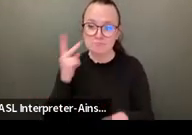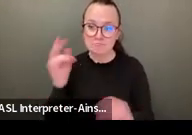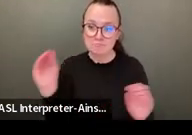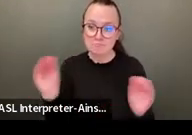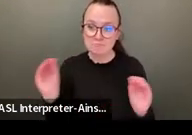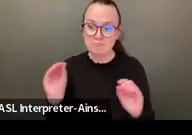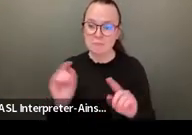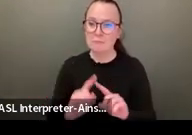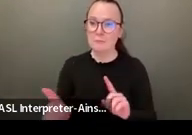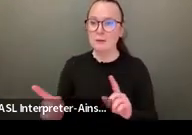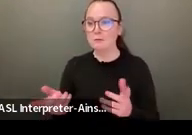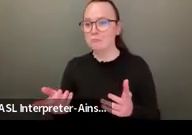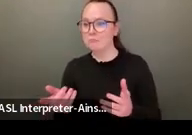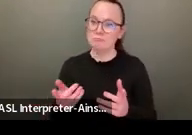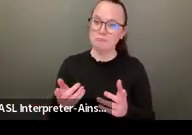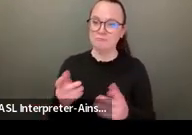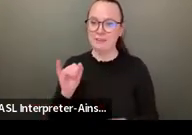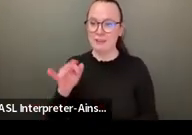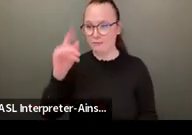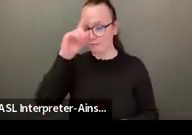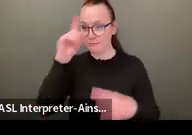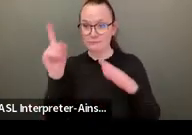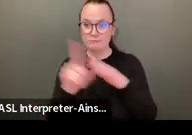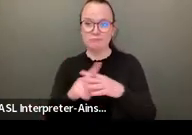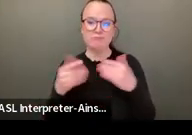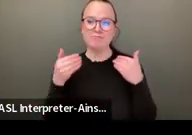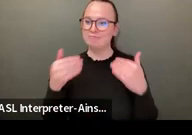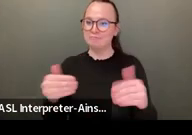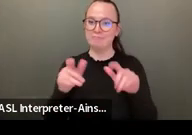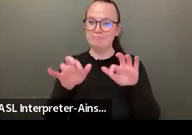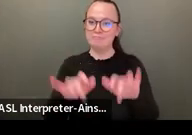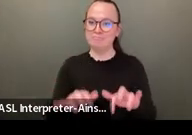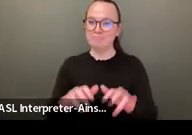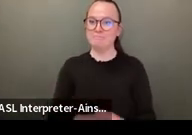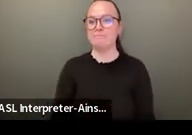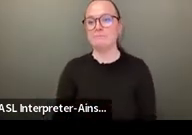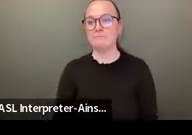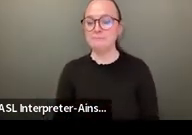anything, feel free to ask away.